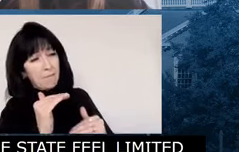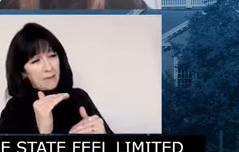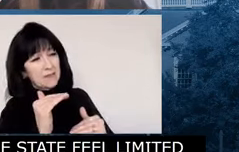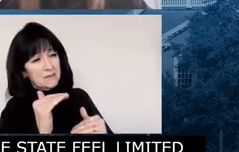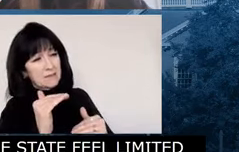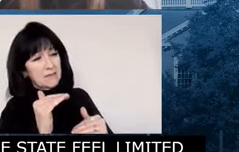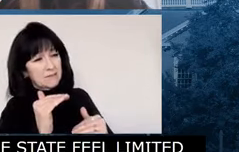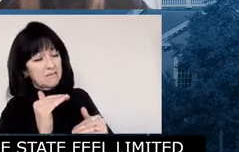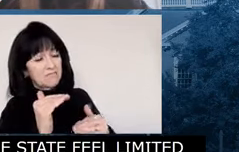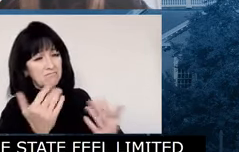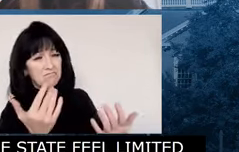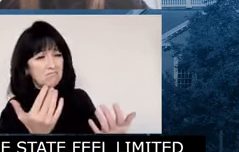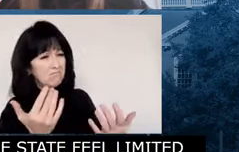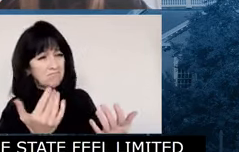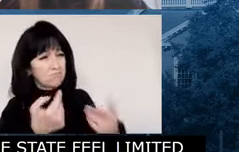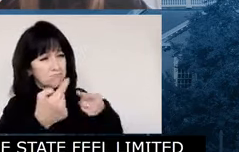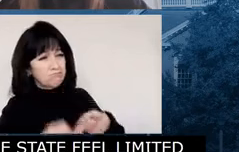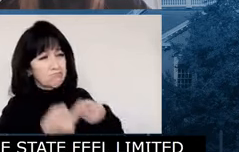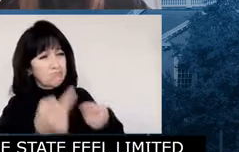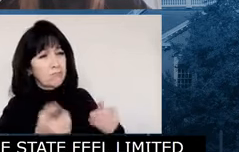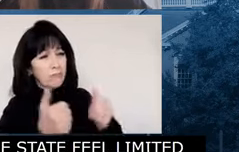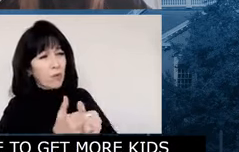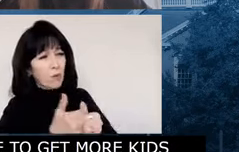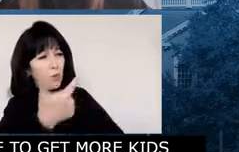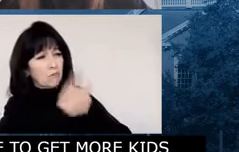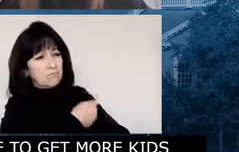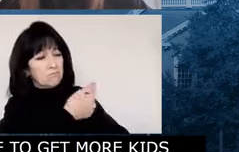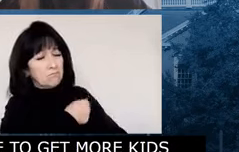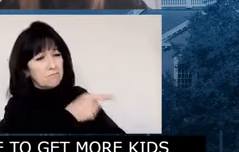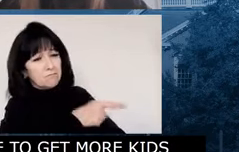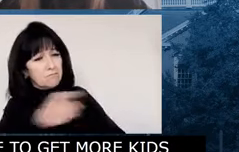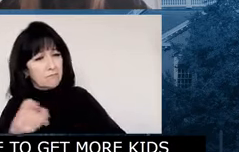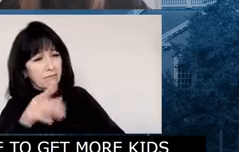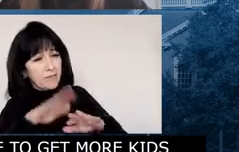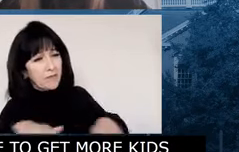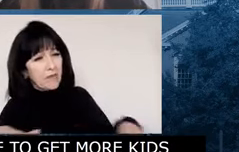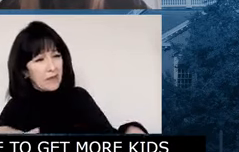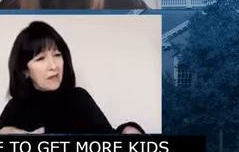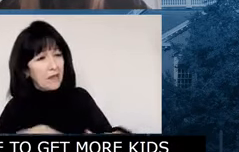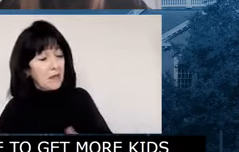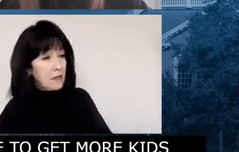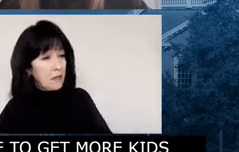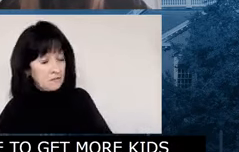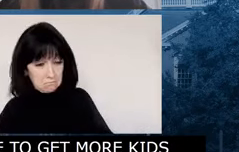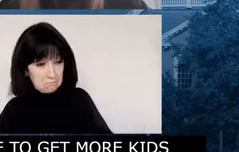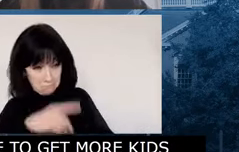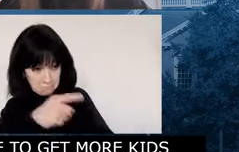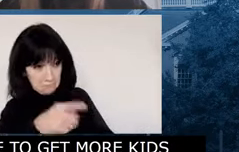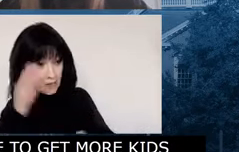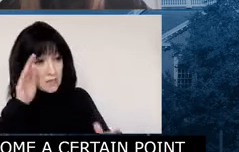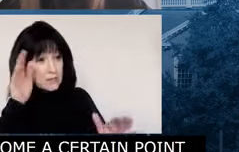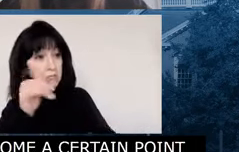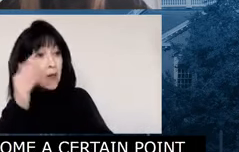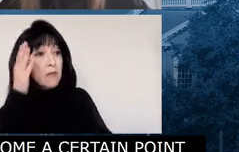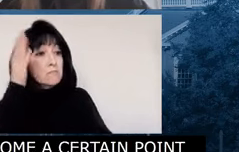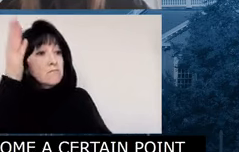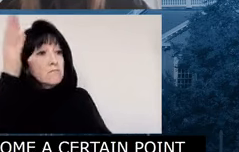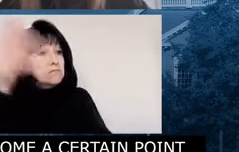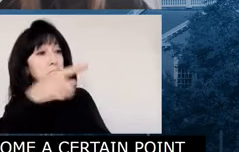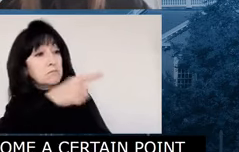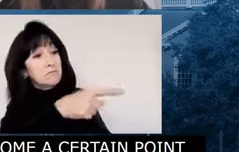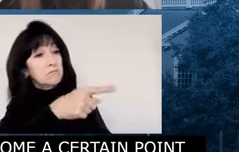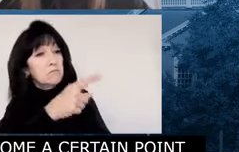certain point where other incentives or possibly some type of mandate is used to get